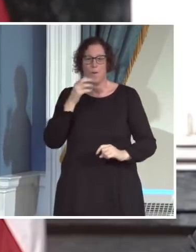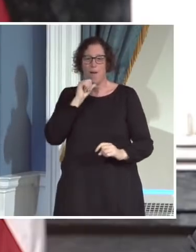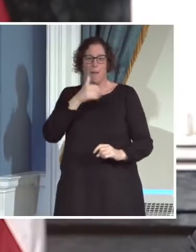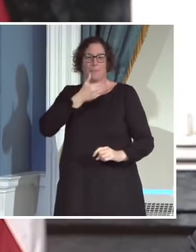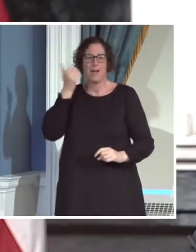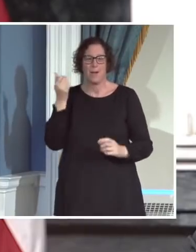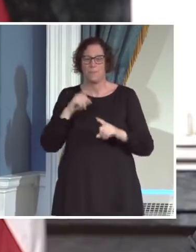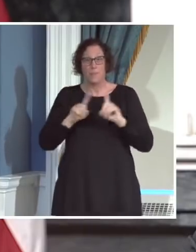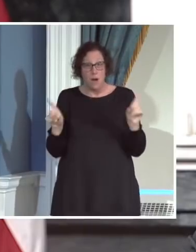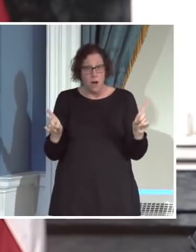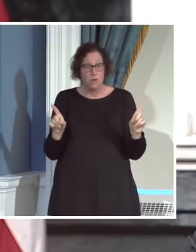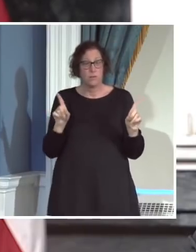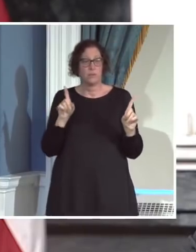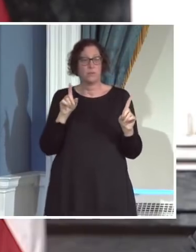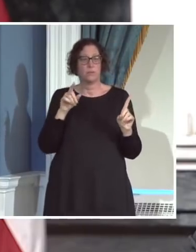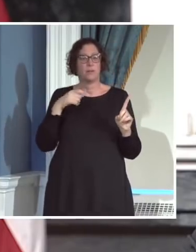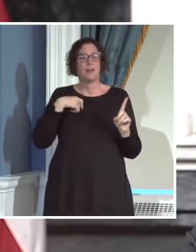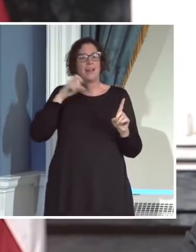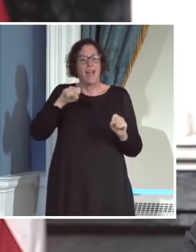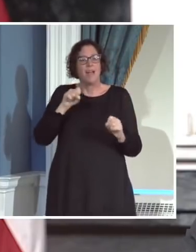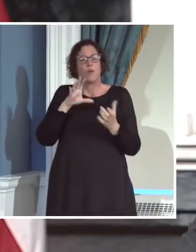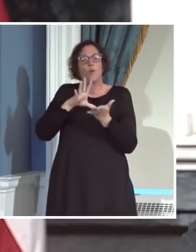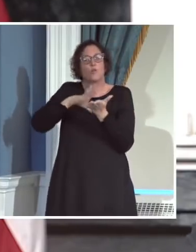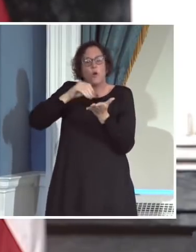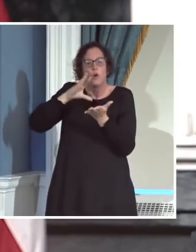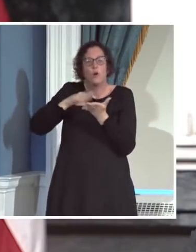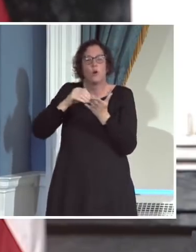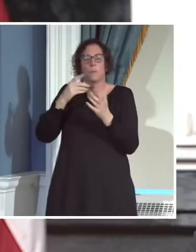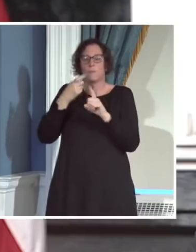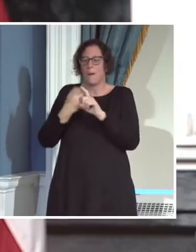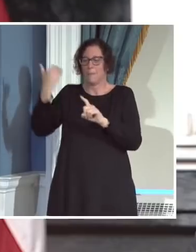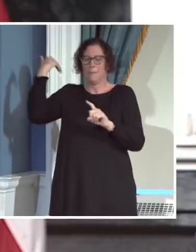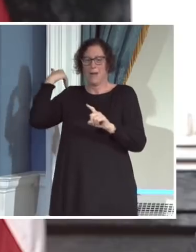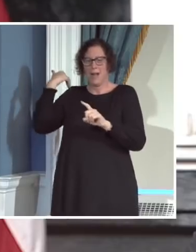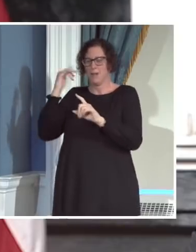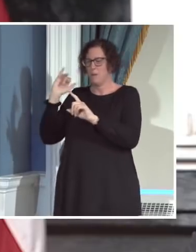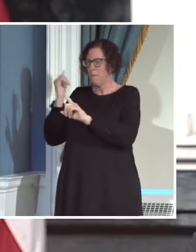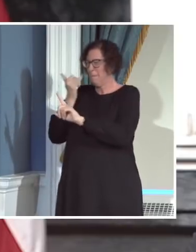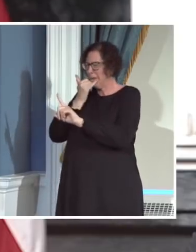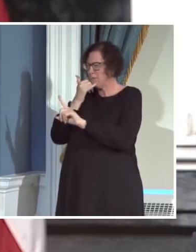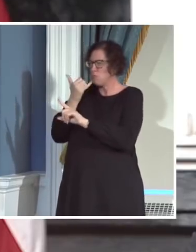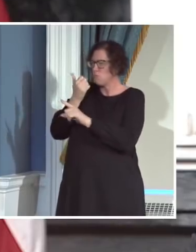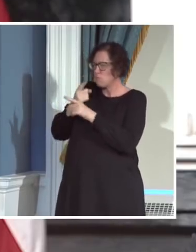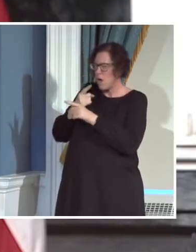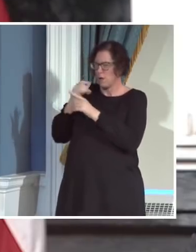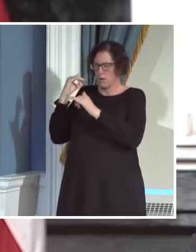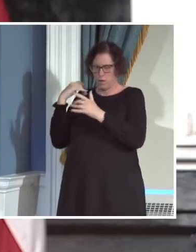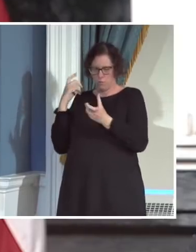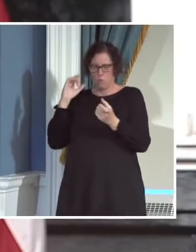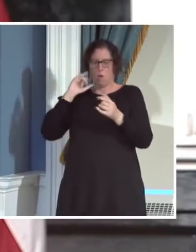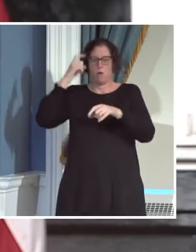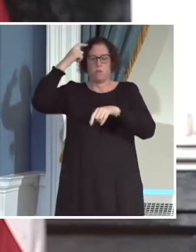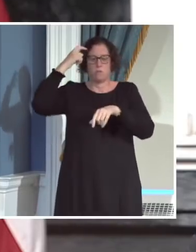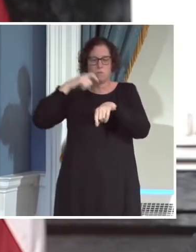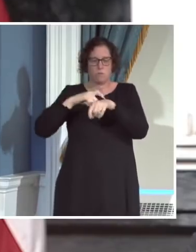forward. And I think what we're seeing in this crisis is a very profound lesson to our city of what we're going to need